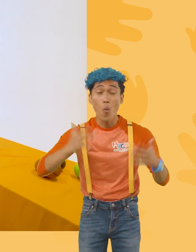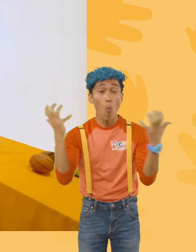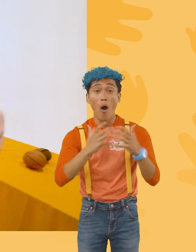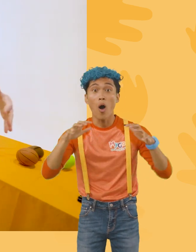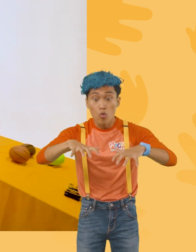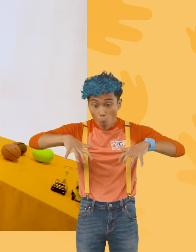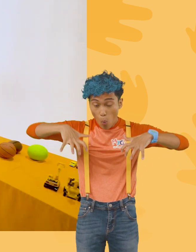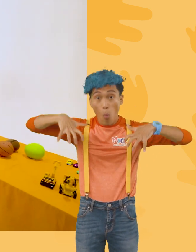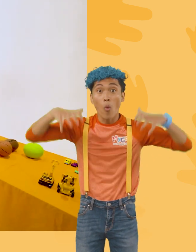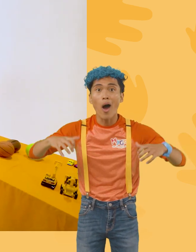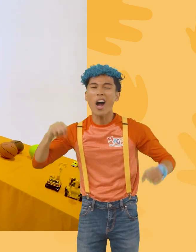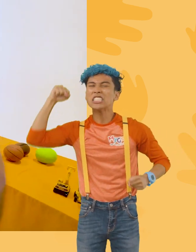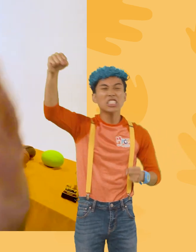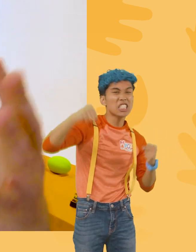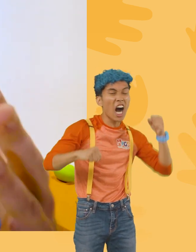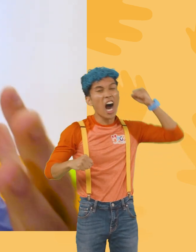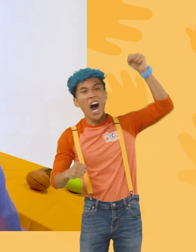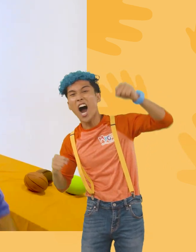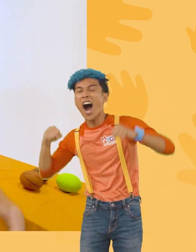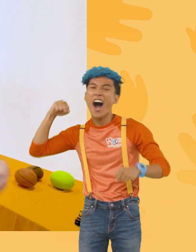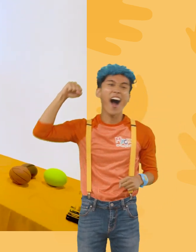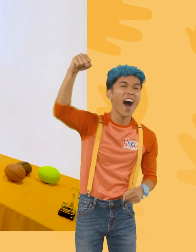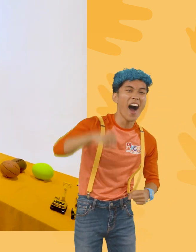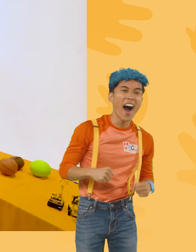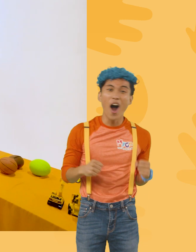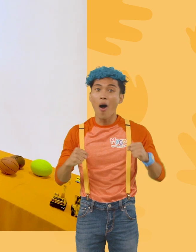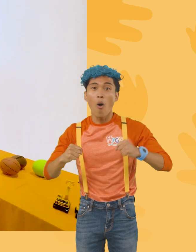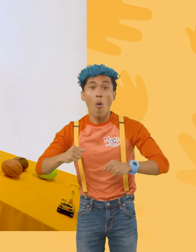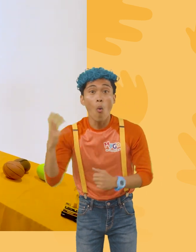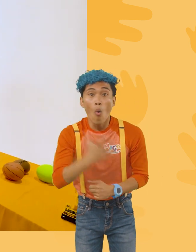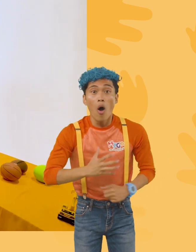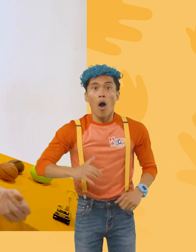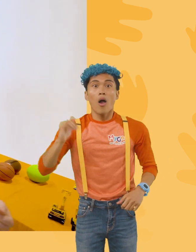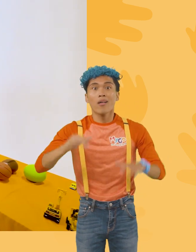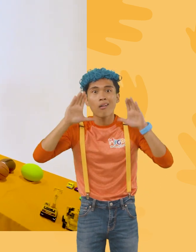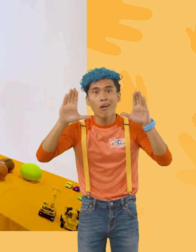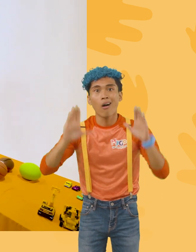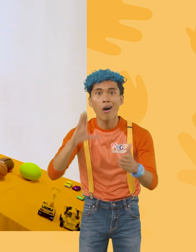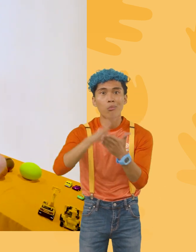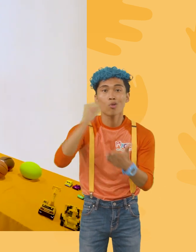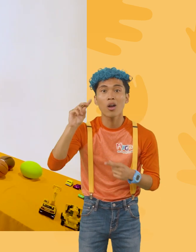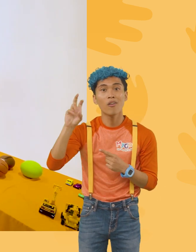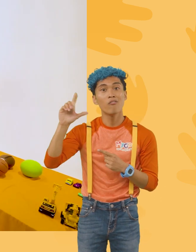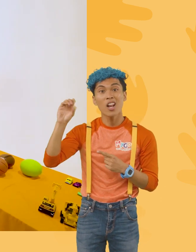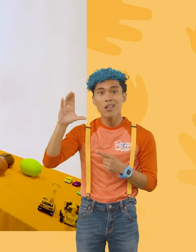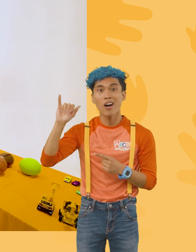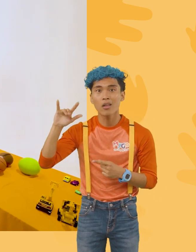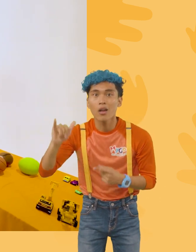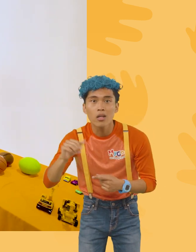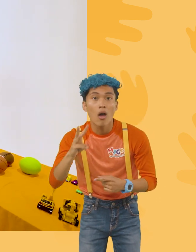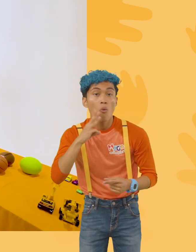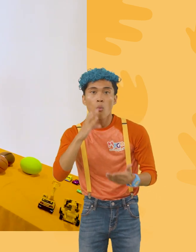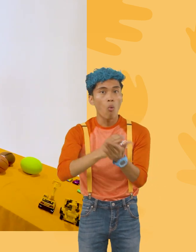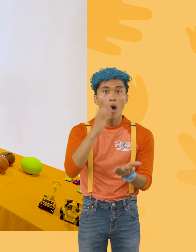the crowd goes wild! Wow, that was awesome, learning about velocity and